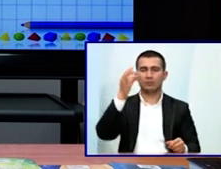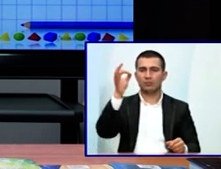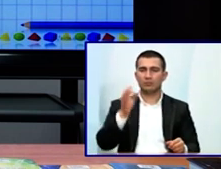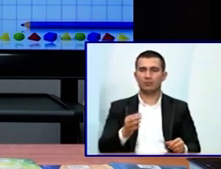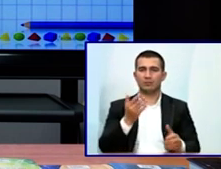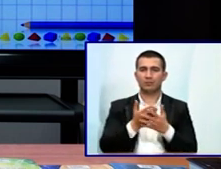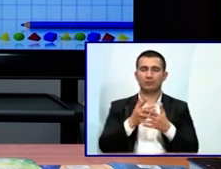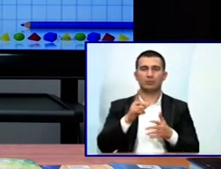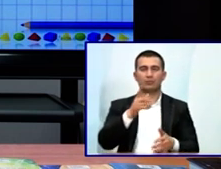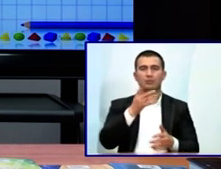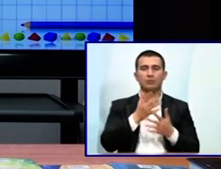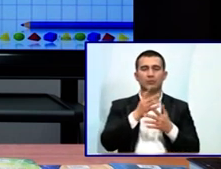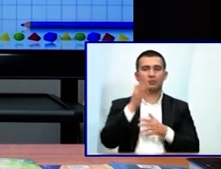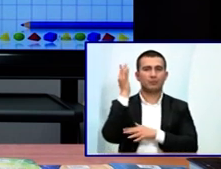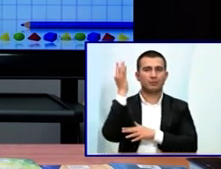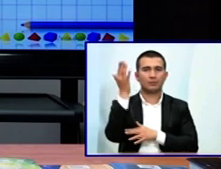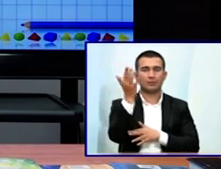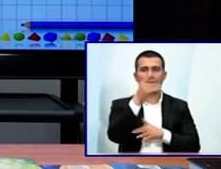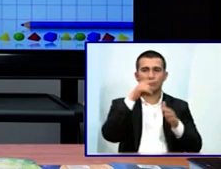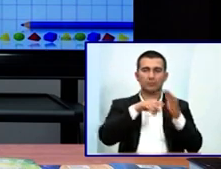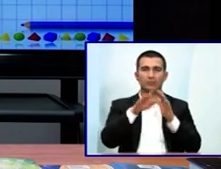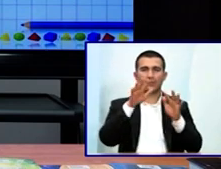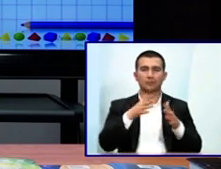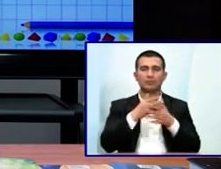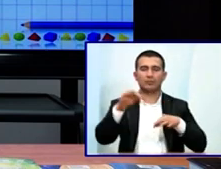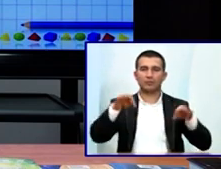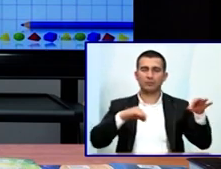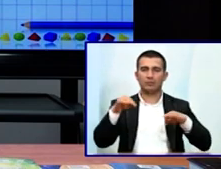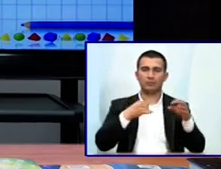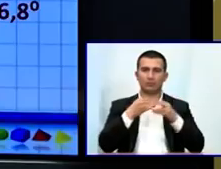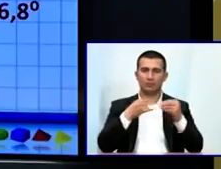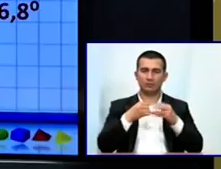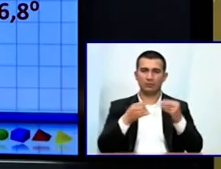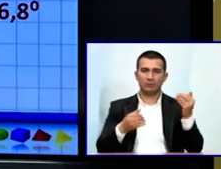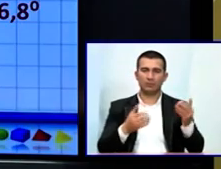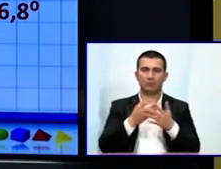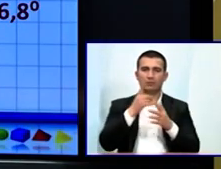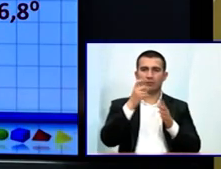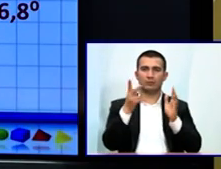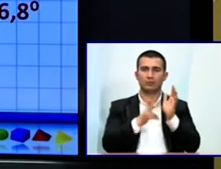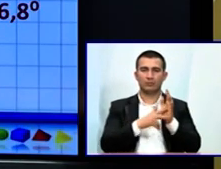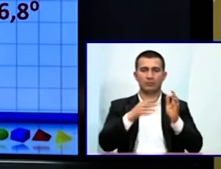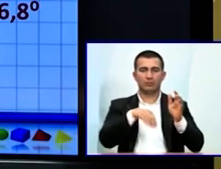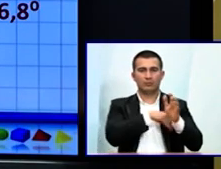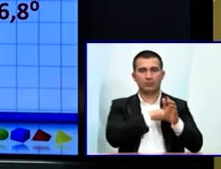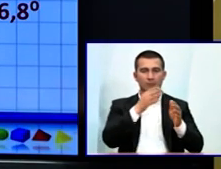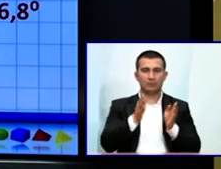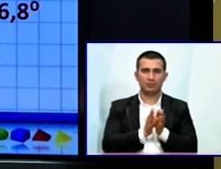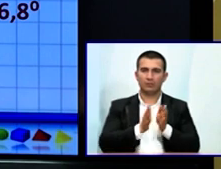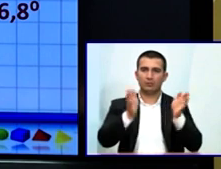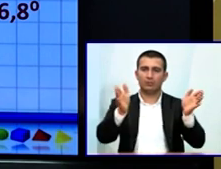ya'ni o'rmonlarni hisoblaymiz. 30% ni 3.6 gradusga ko'paytirsak, 108 gradusli burchakni hosil